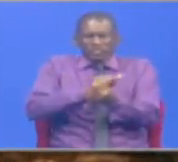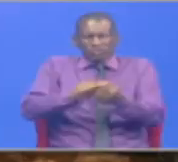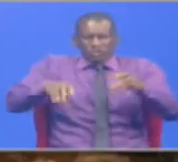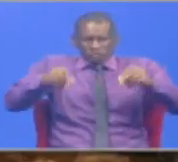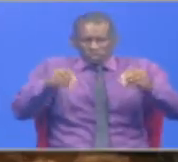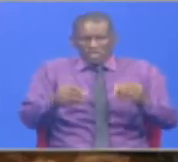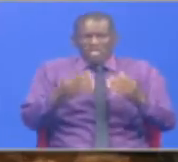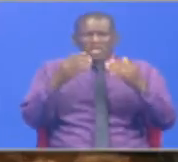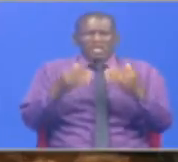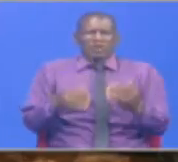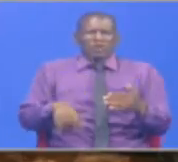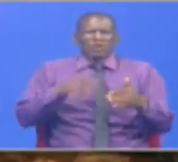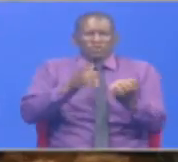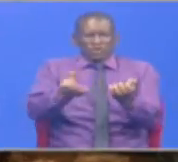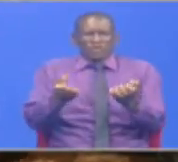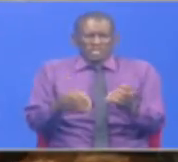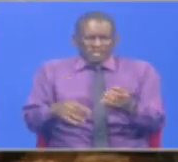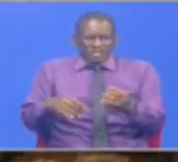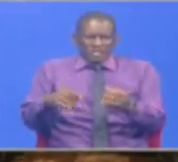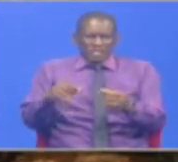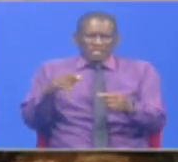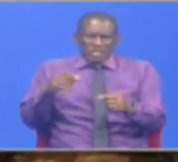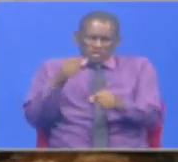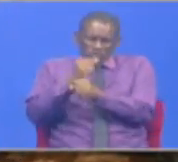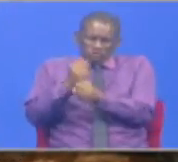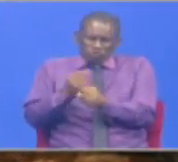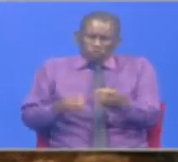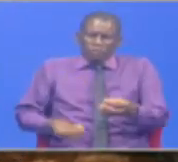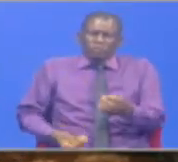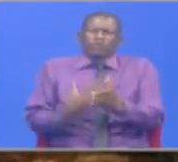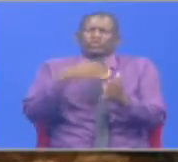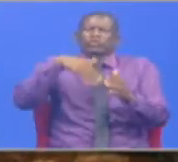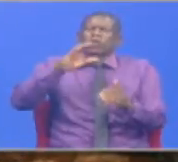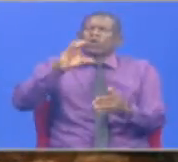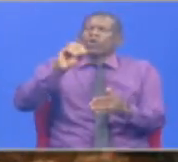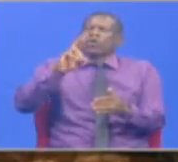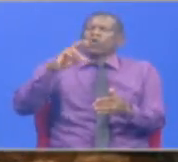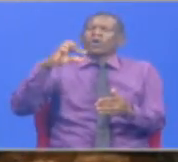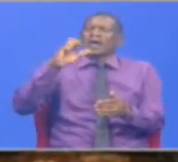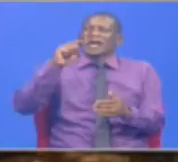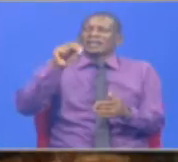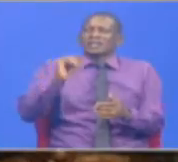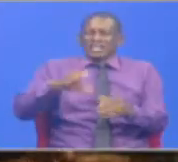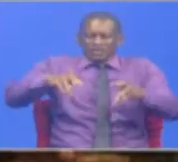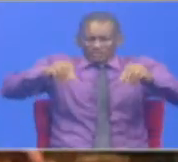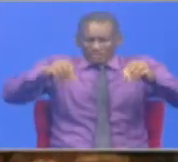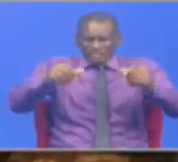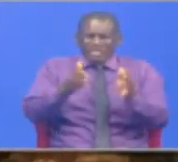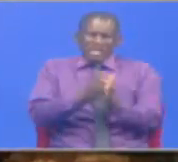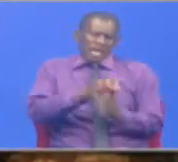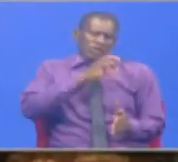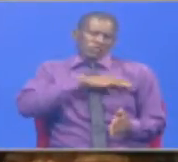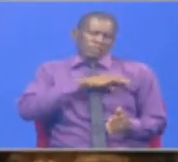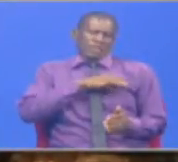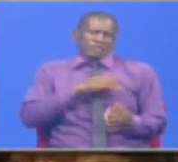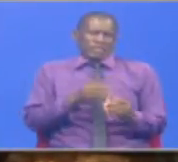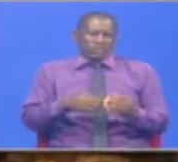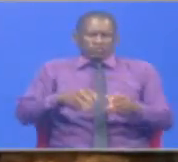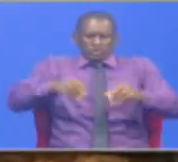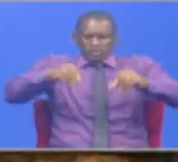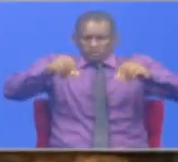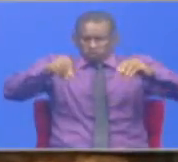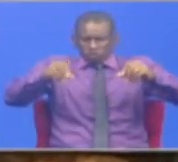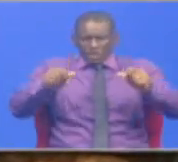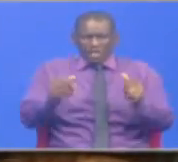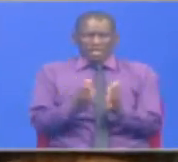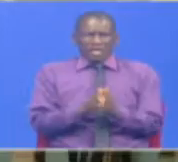that we do this big, we provide more organic fertilizer, we benefit our soils, we